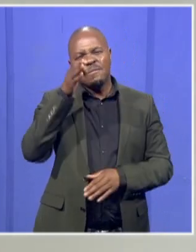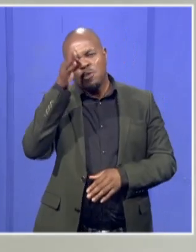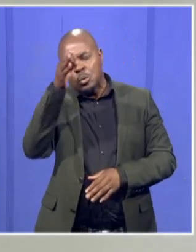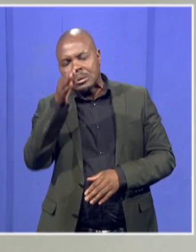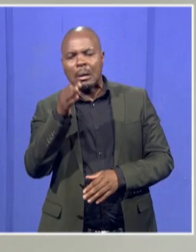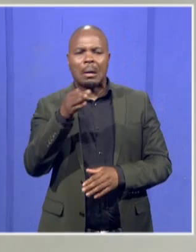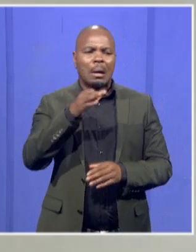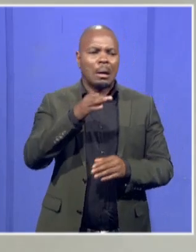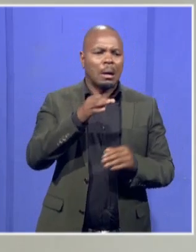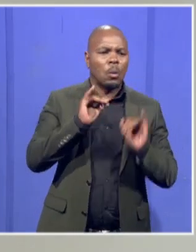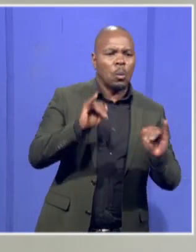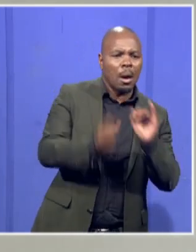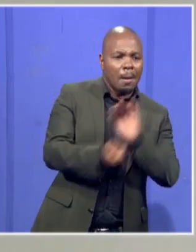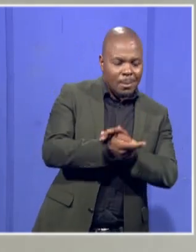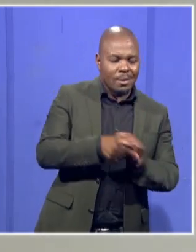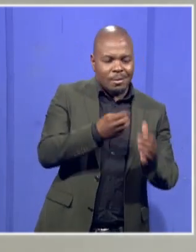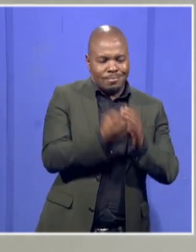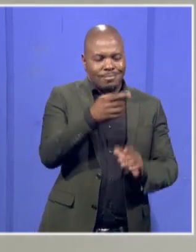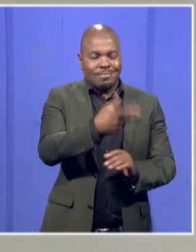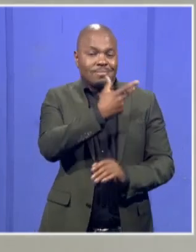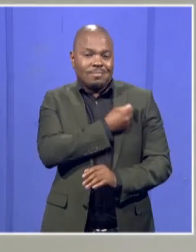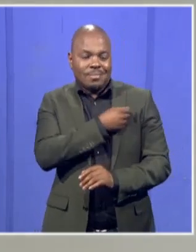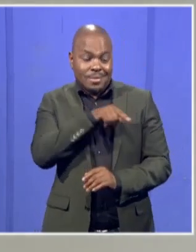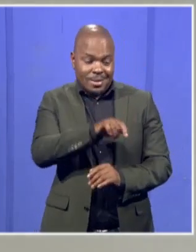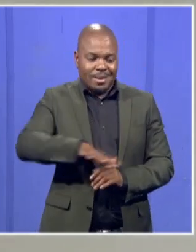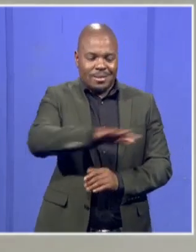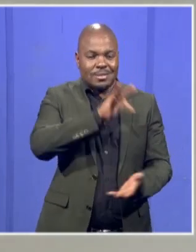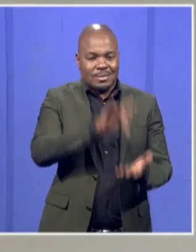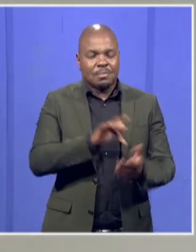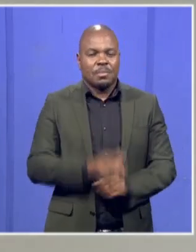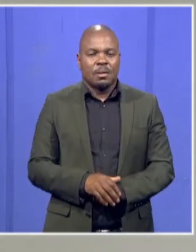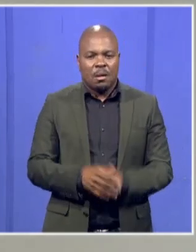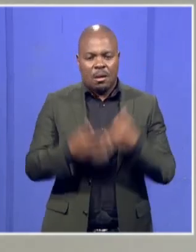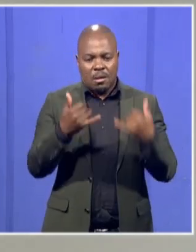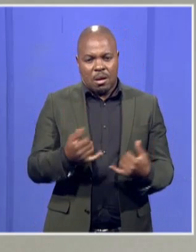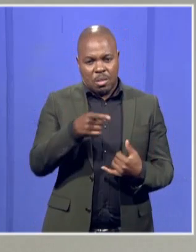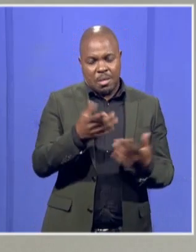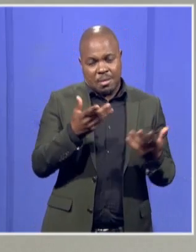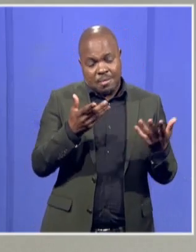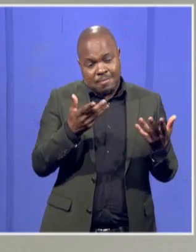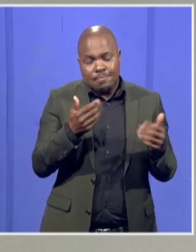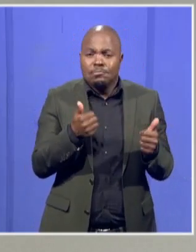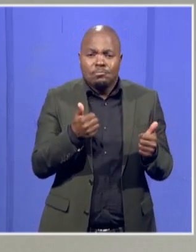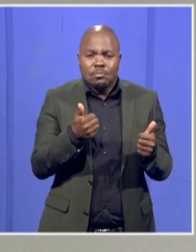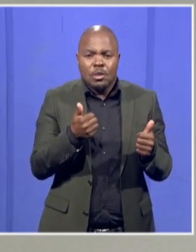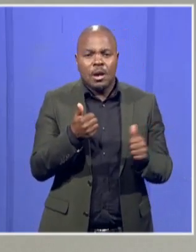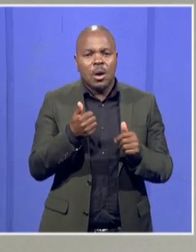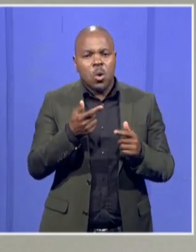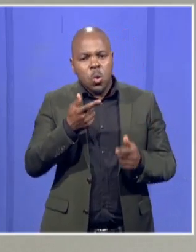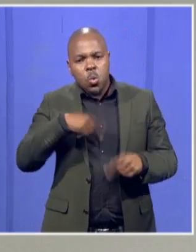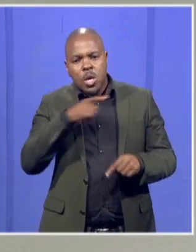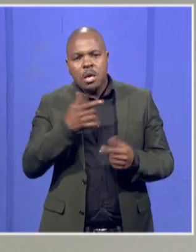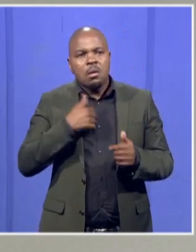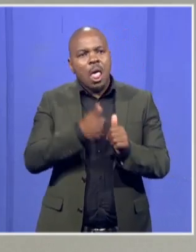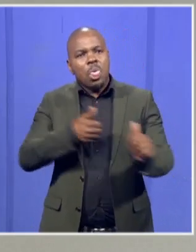emerging pandemics in the world. And this is going to be our platform. Now, once this is actually strong as we see it, we are not going to be at the back of